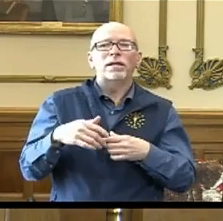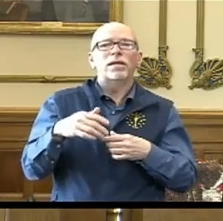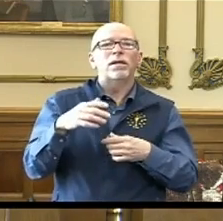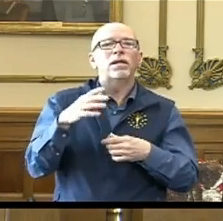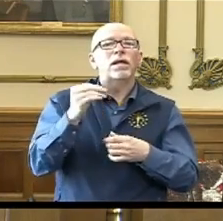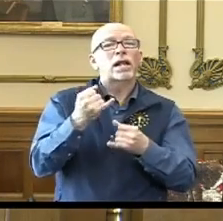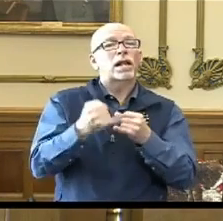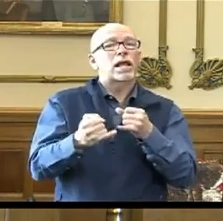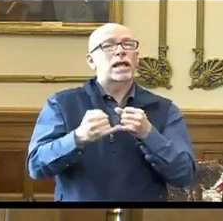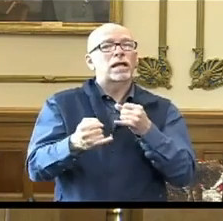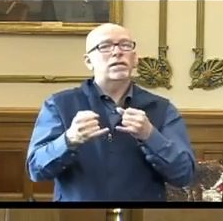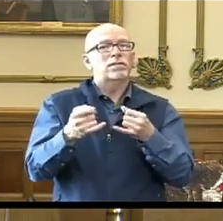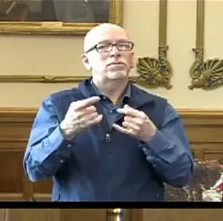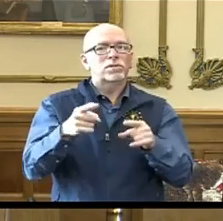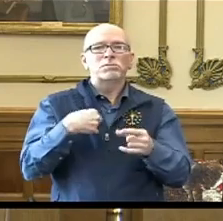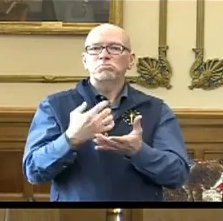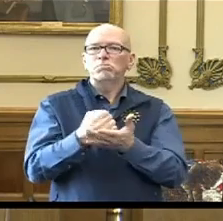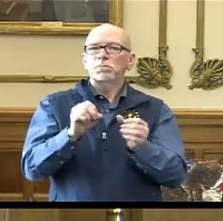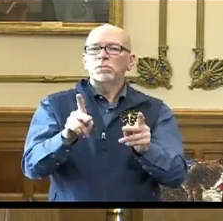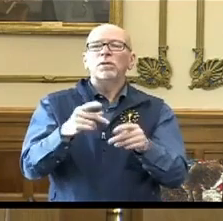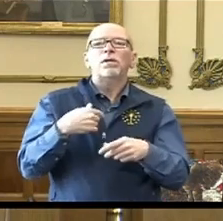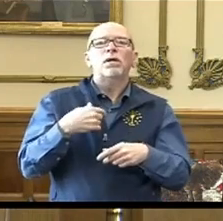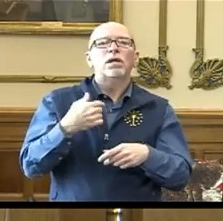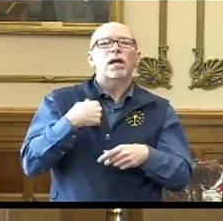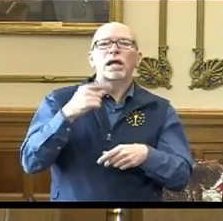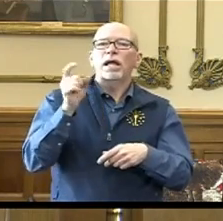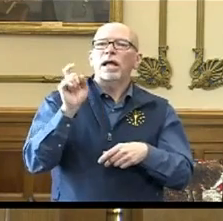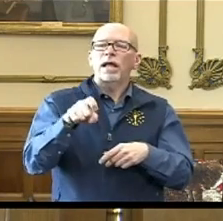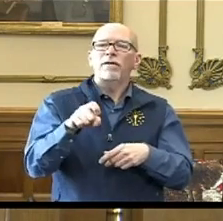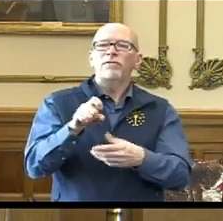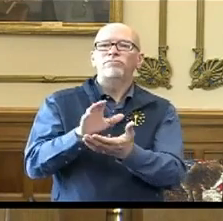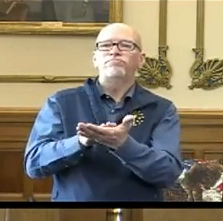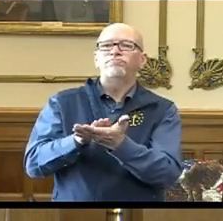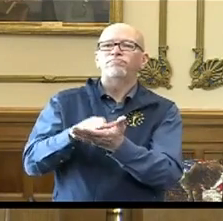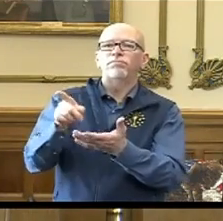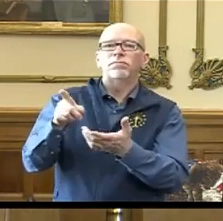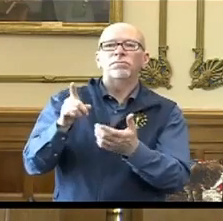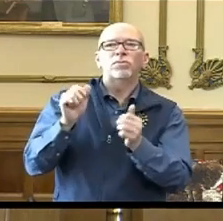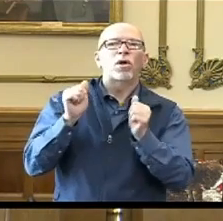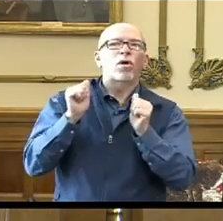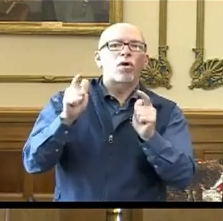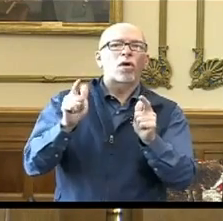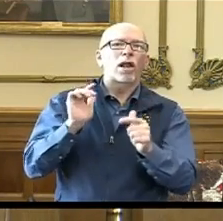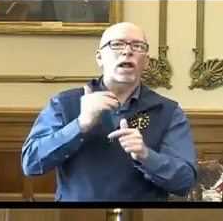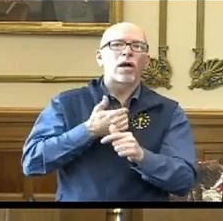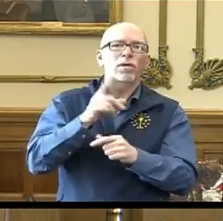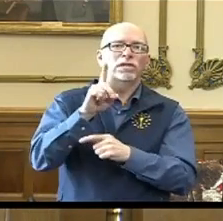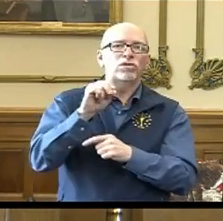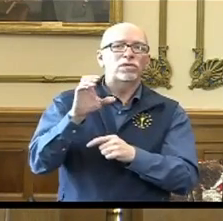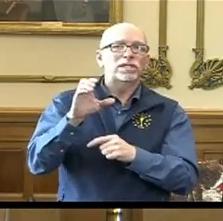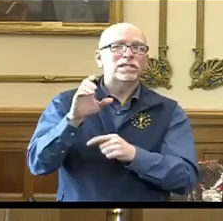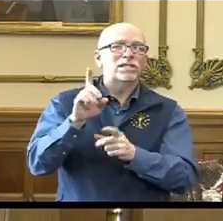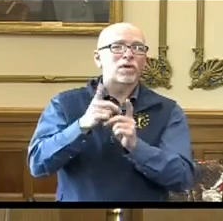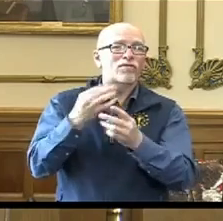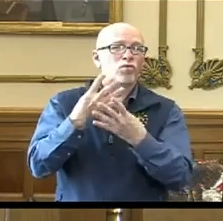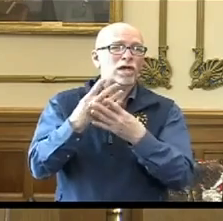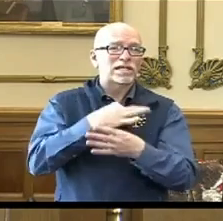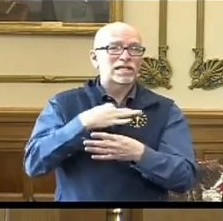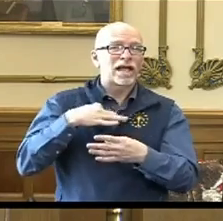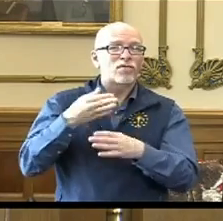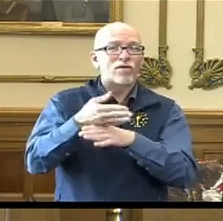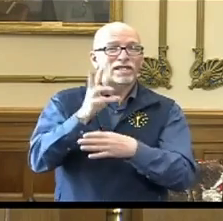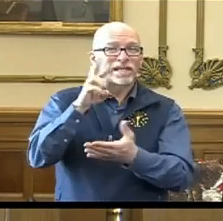then lastly, while I have the opportunity, I have to give a shout out to all of our DOC staff. Over